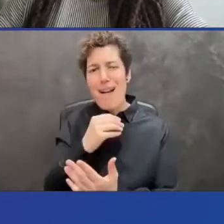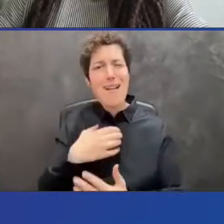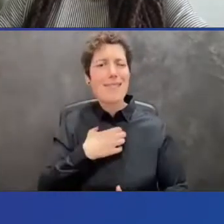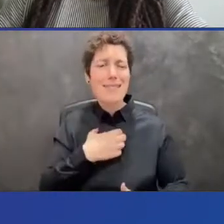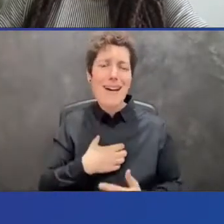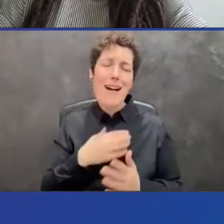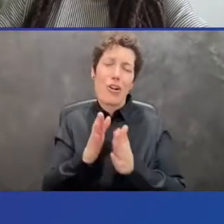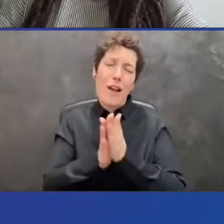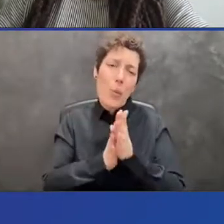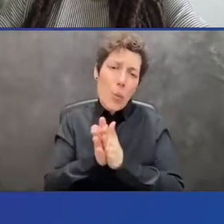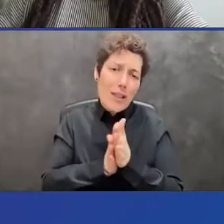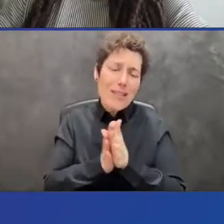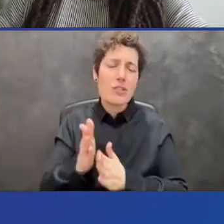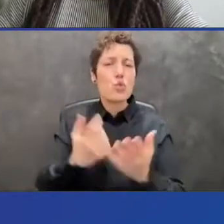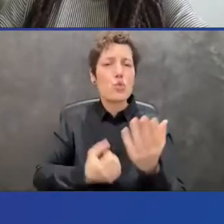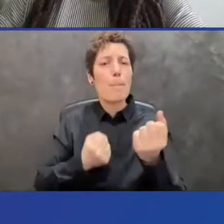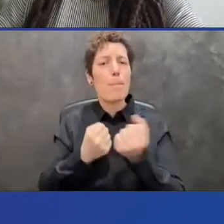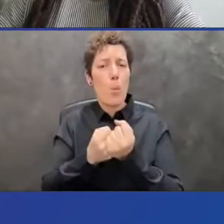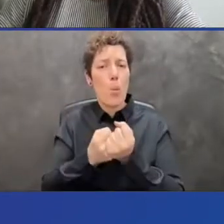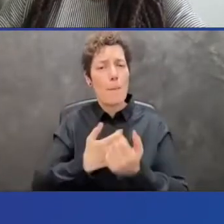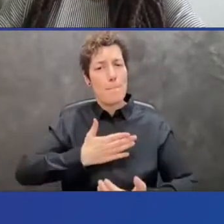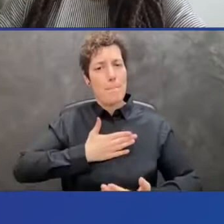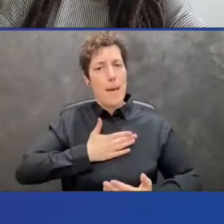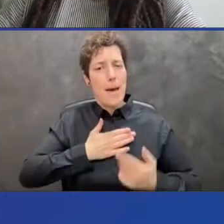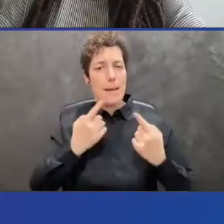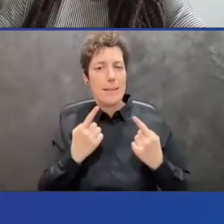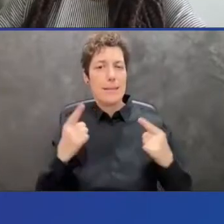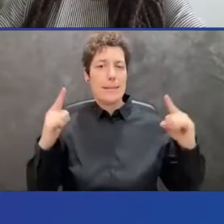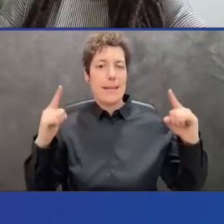to support my success.